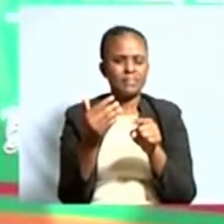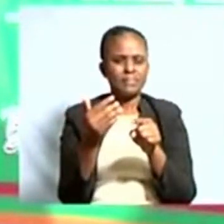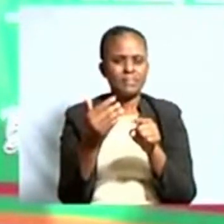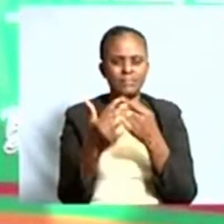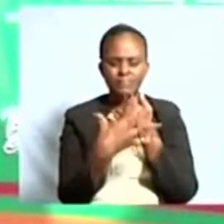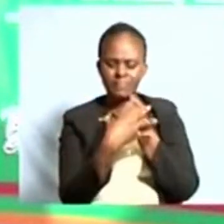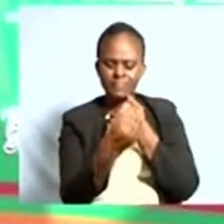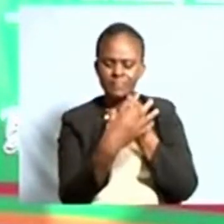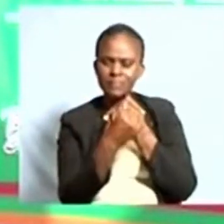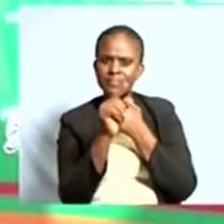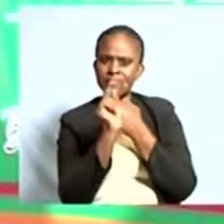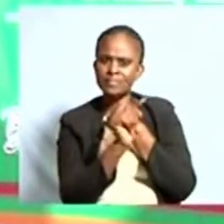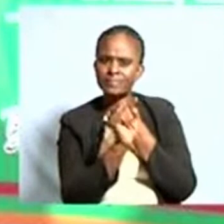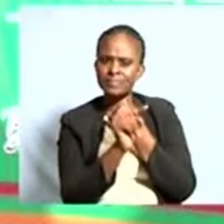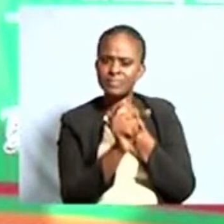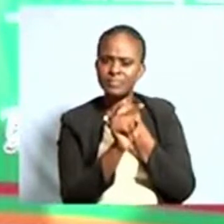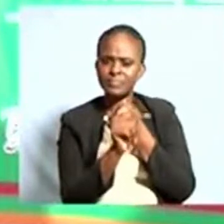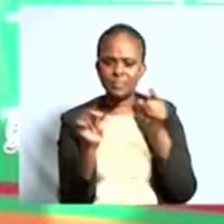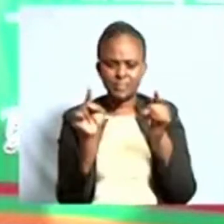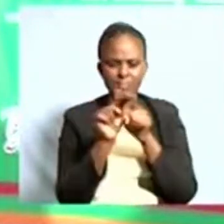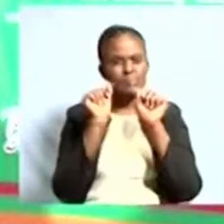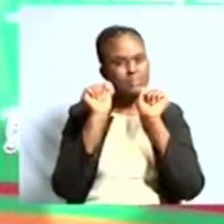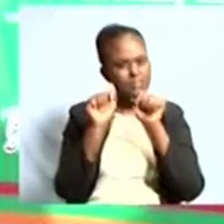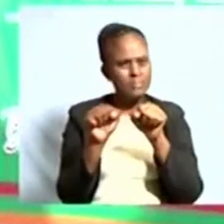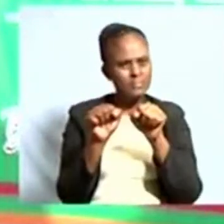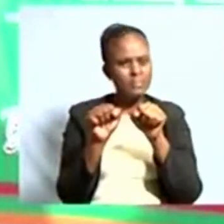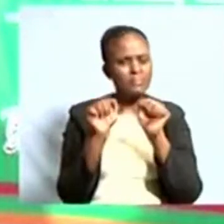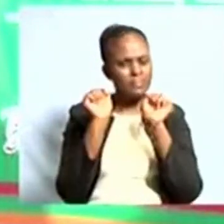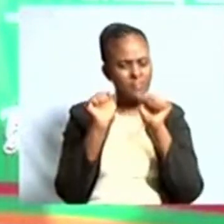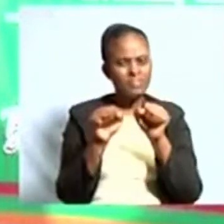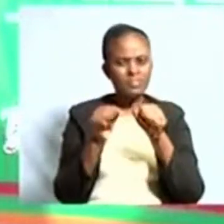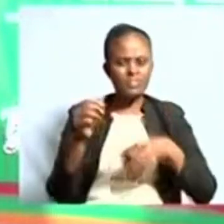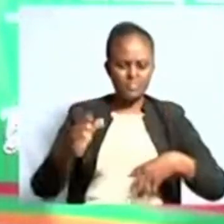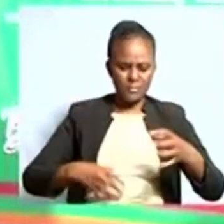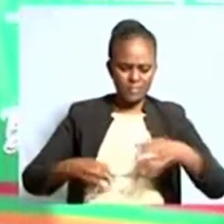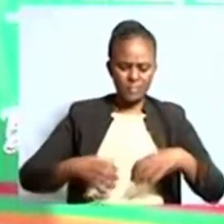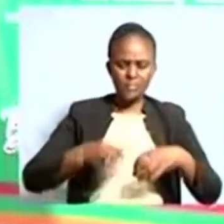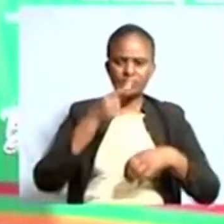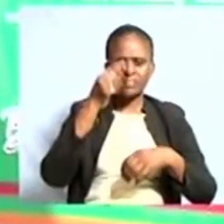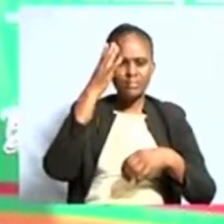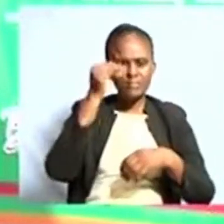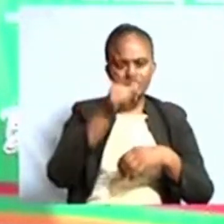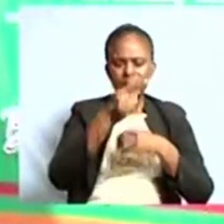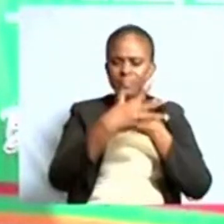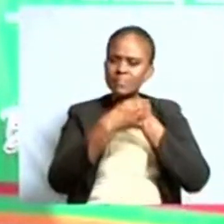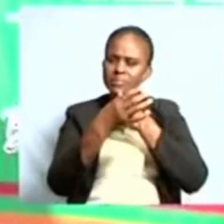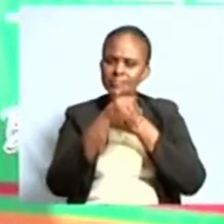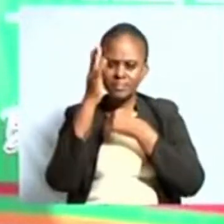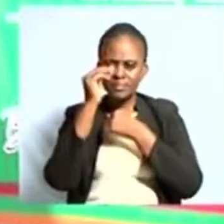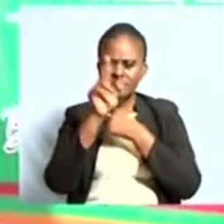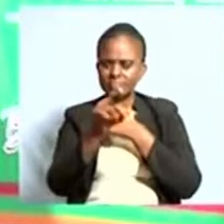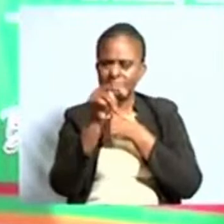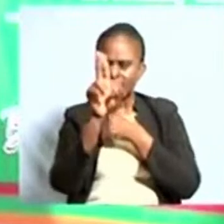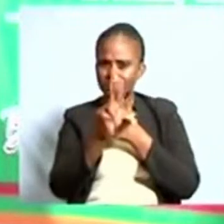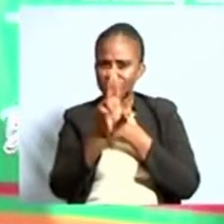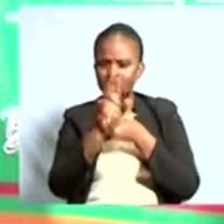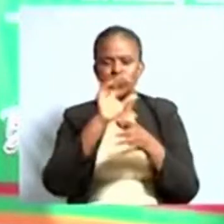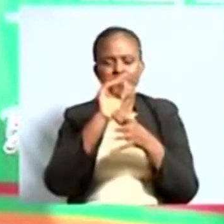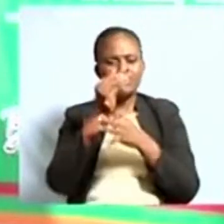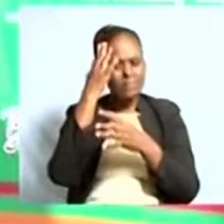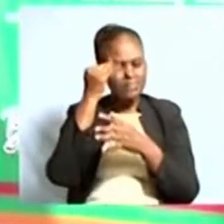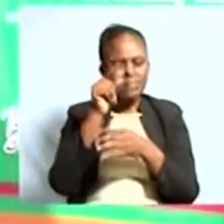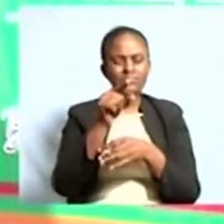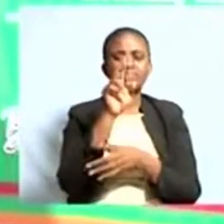copying this, they can definitely complain to say, why are you copying this? Why are you using our product, or why are you using our